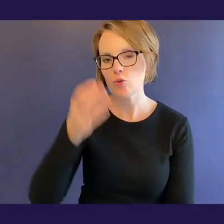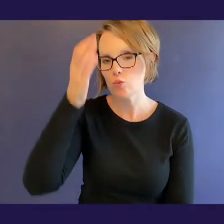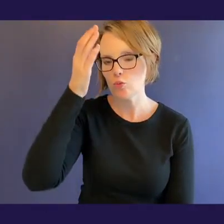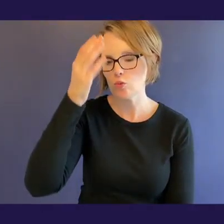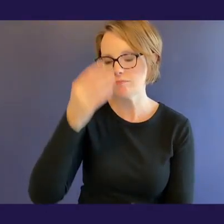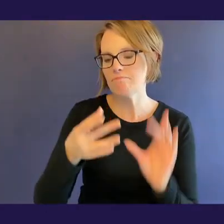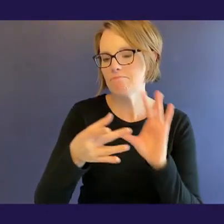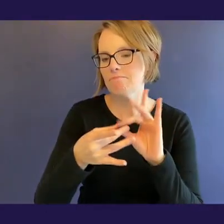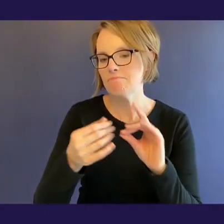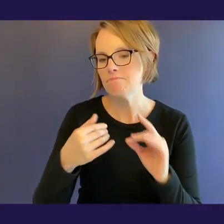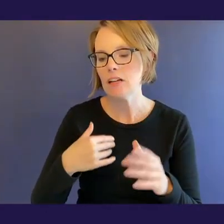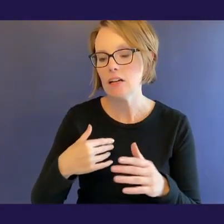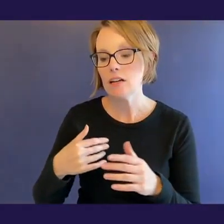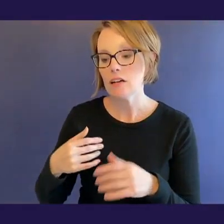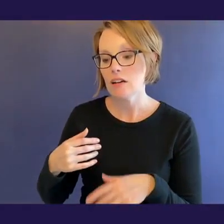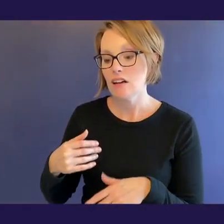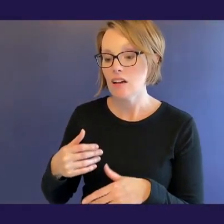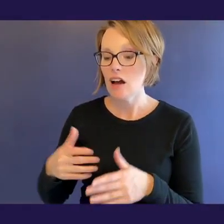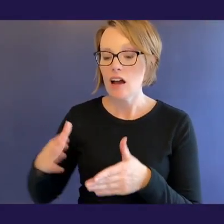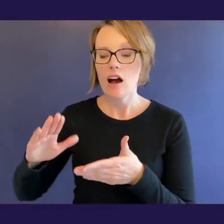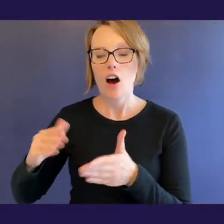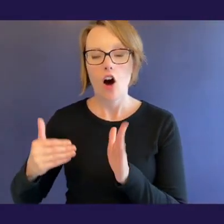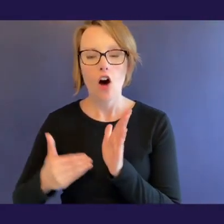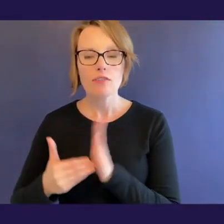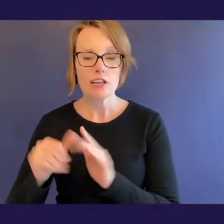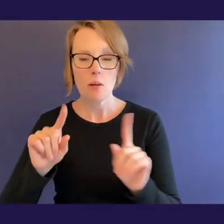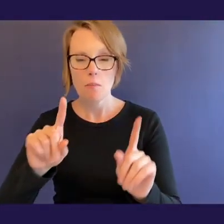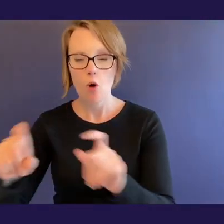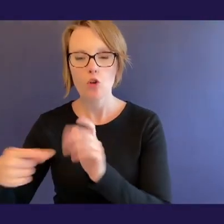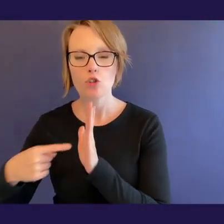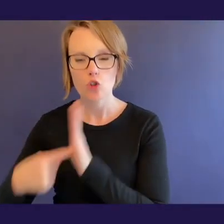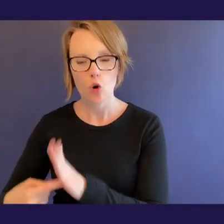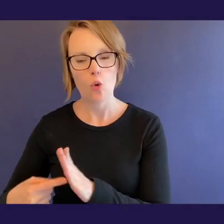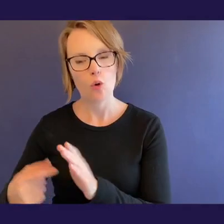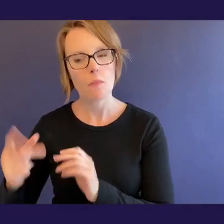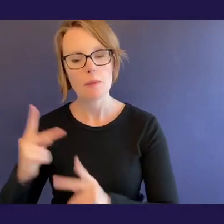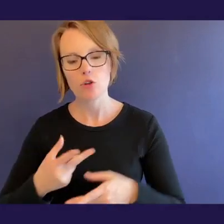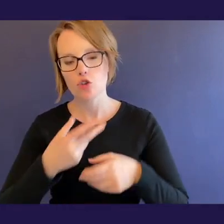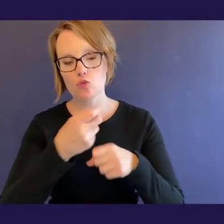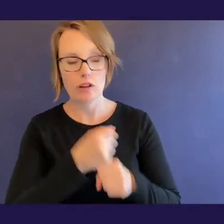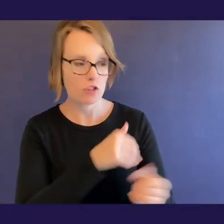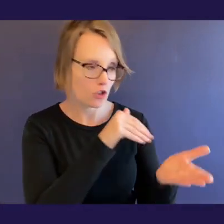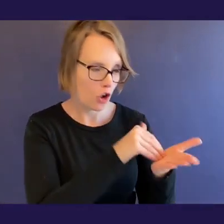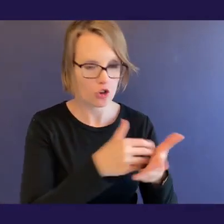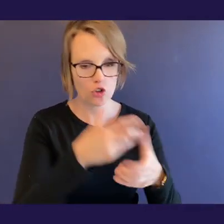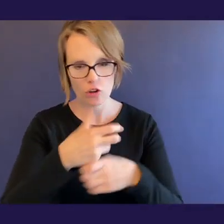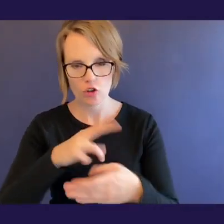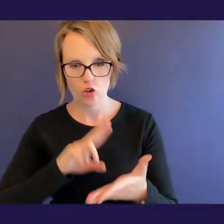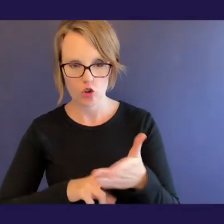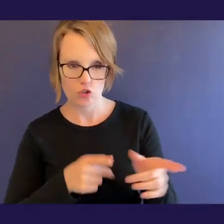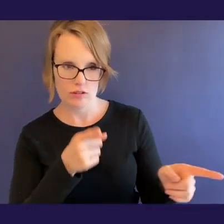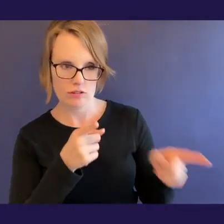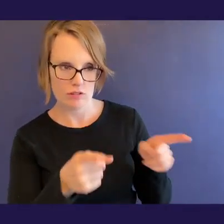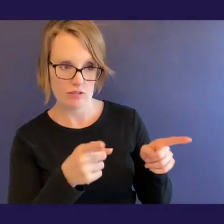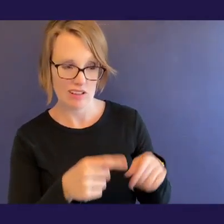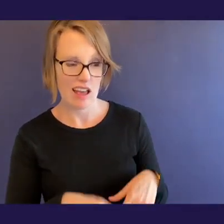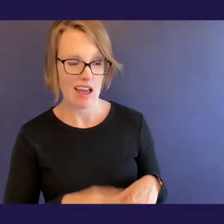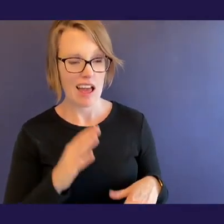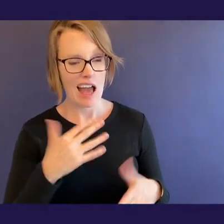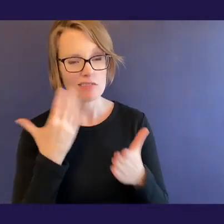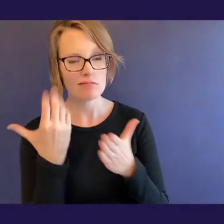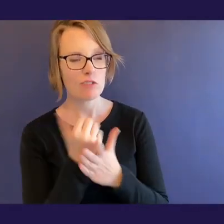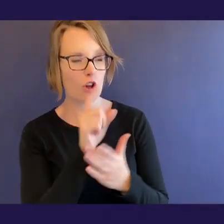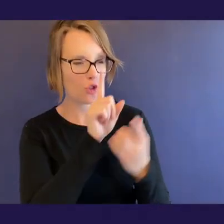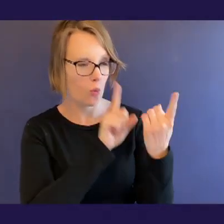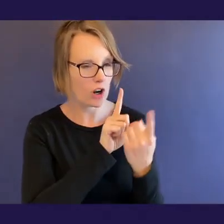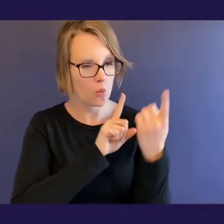think that's how it polls generally, that most people trust doctors and nurses and those one-on-one conversations that we have